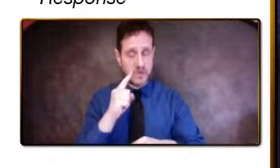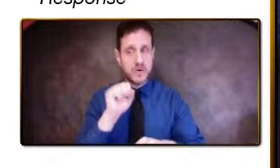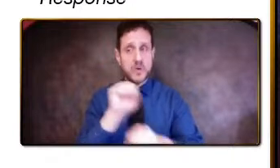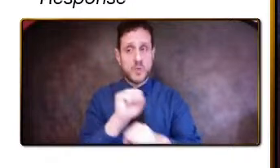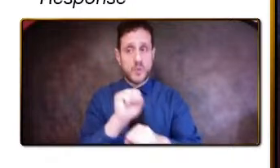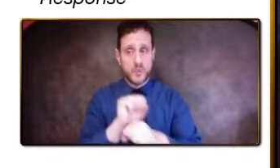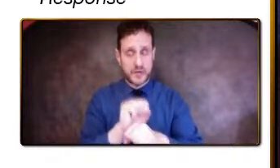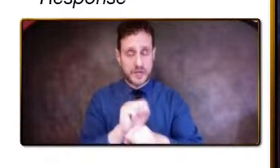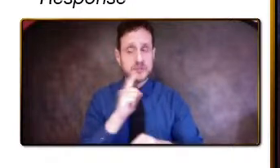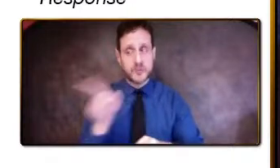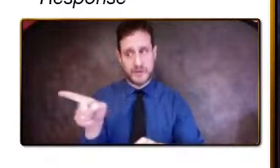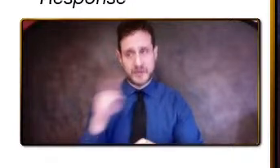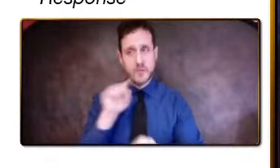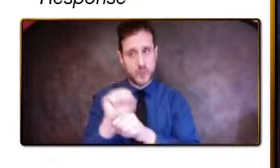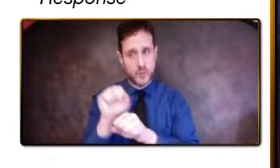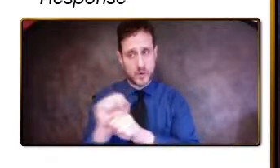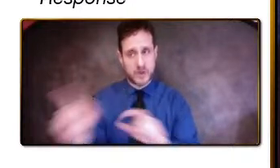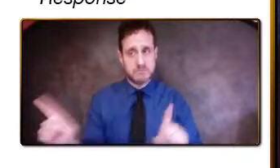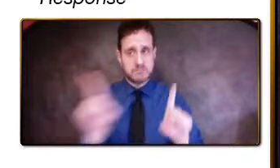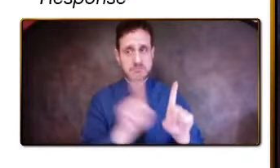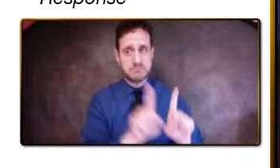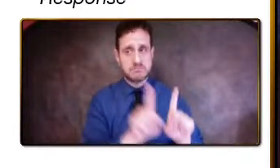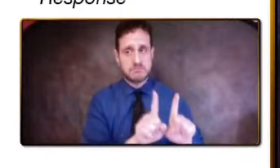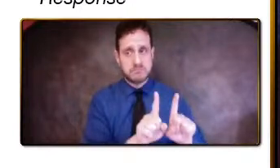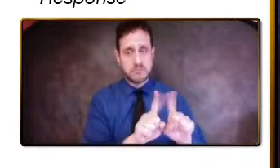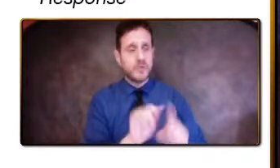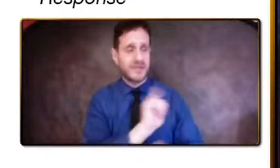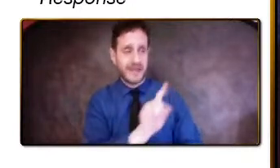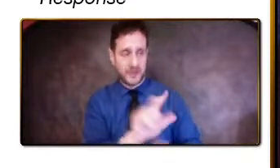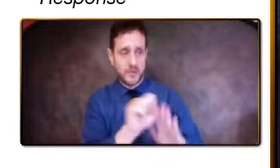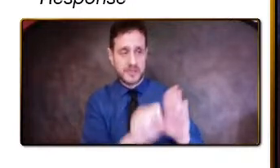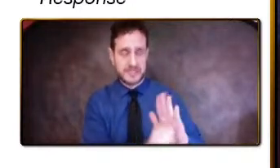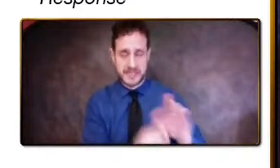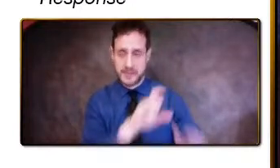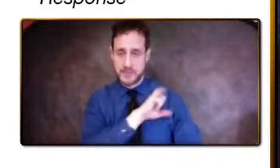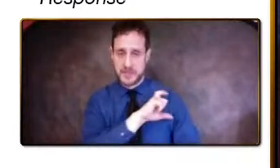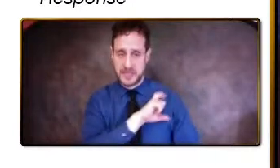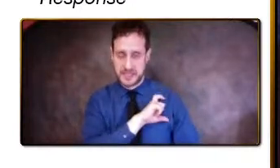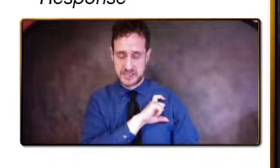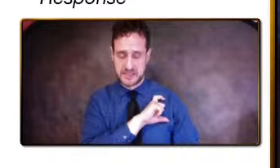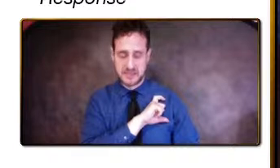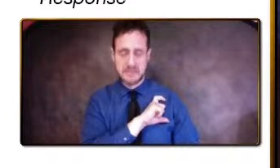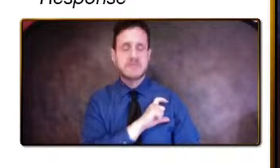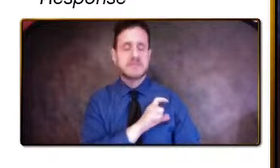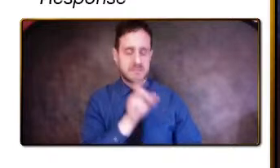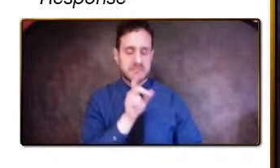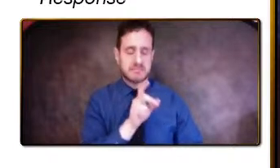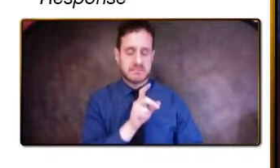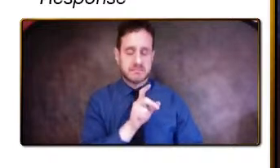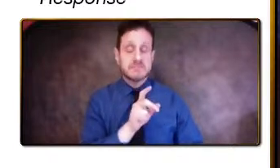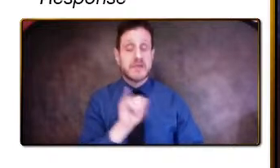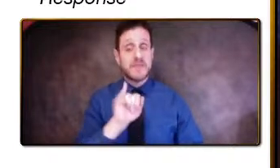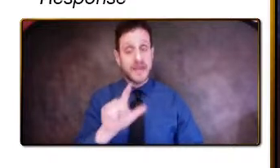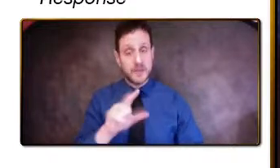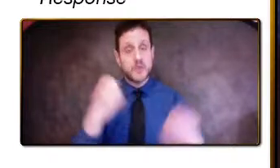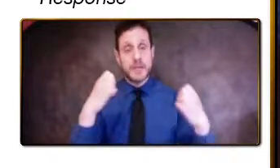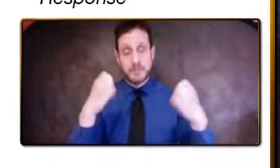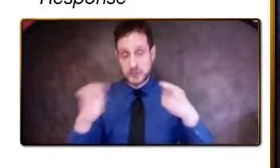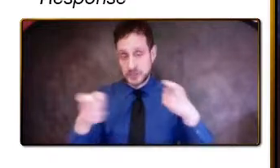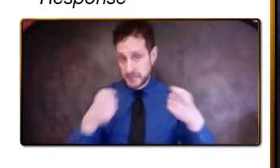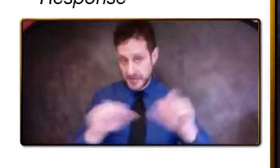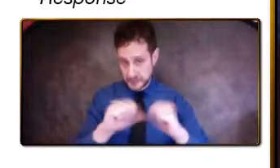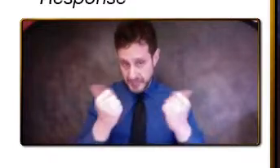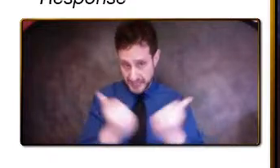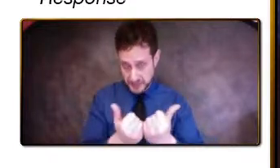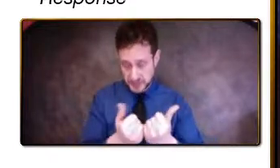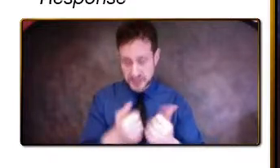have them work alongside our Illinois State Police, the Secretary of State Police, the Illinois Emergency Management Agency, and